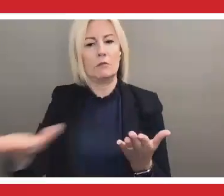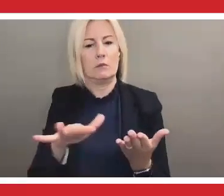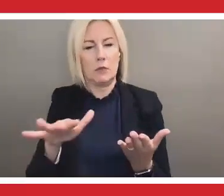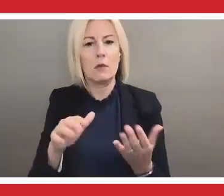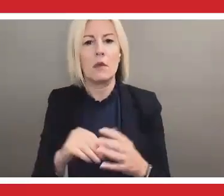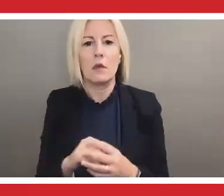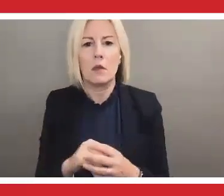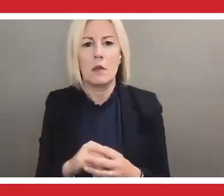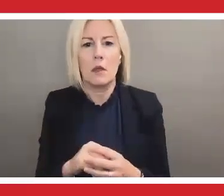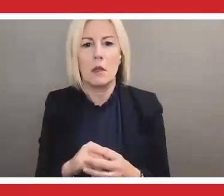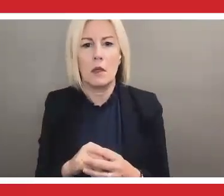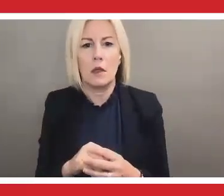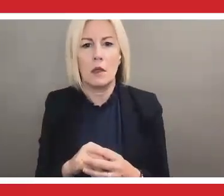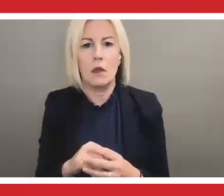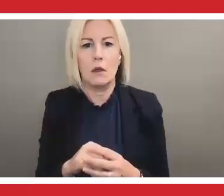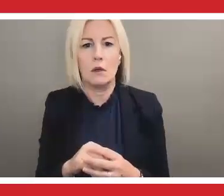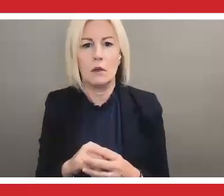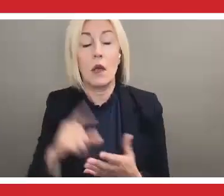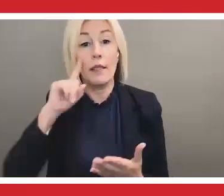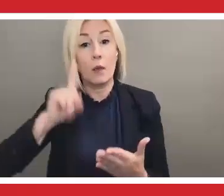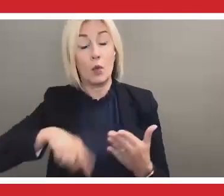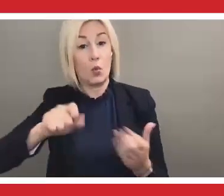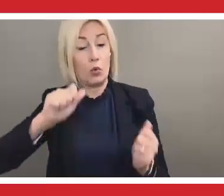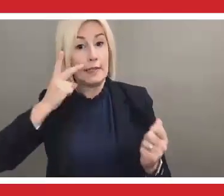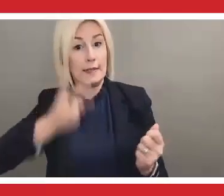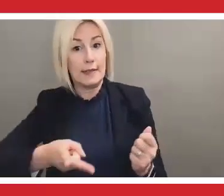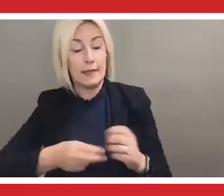I think what you could see is that the